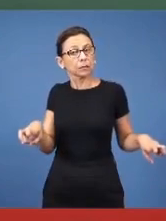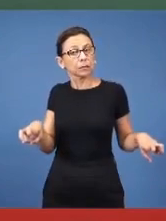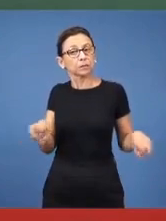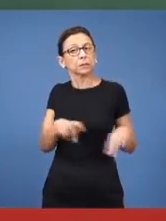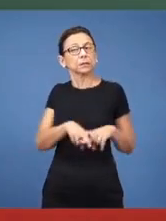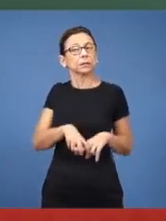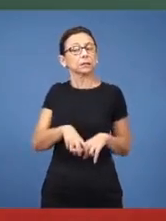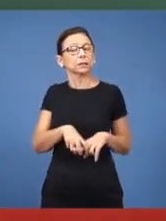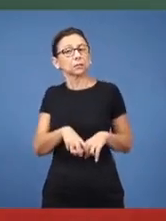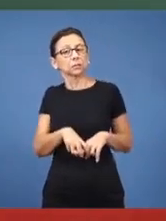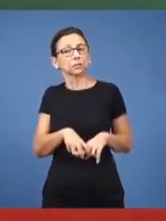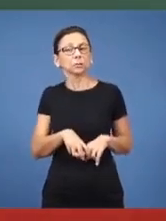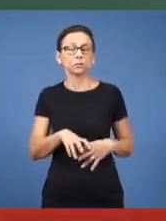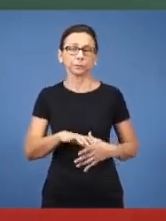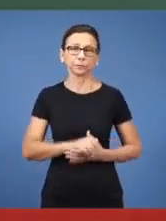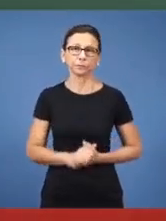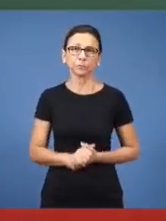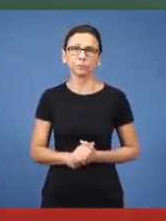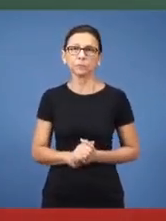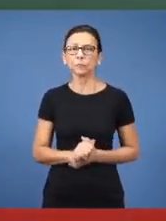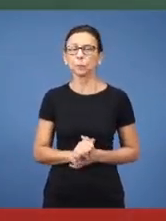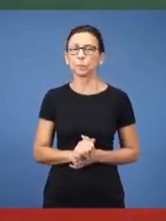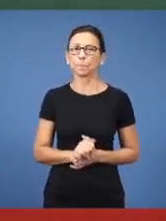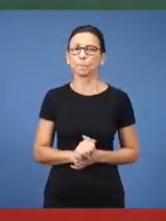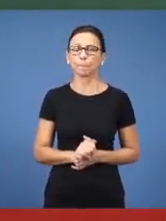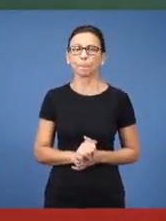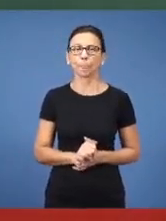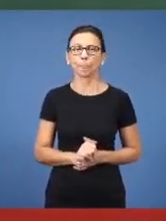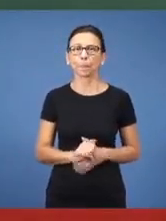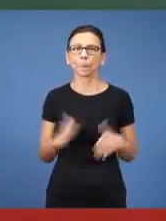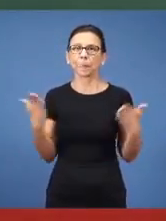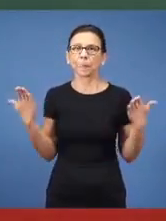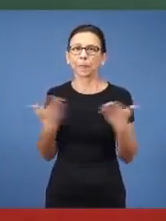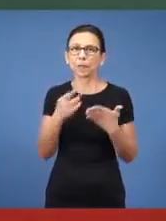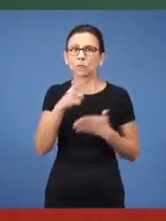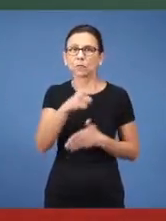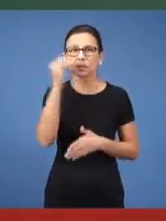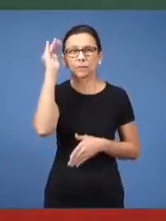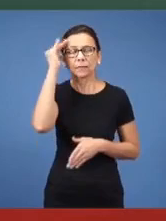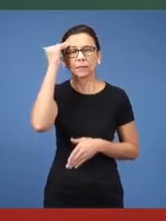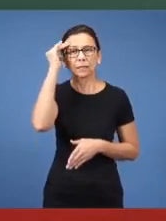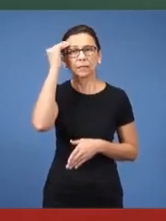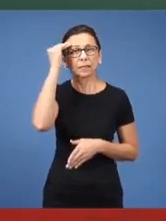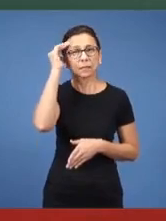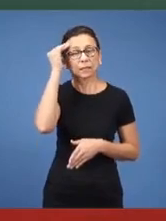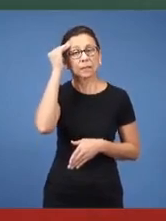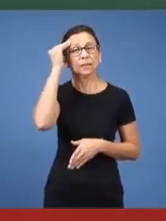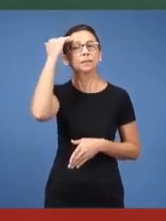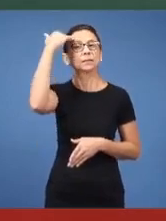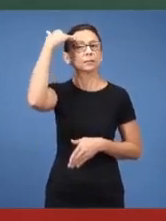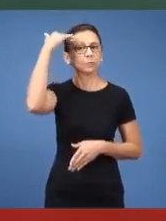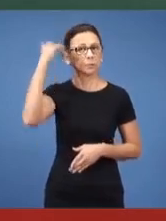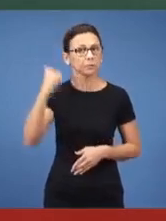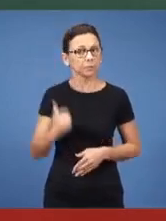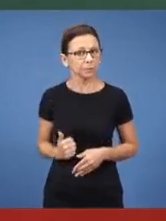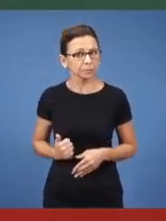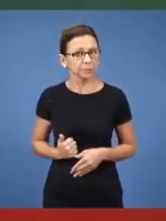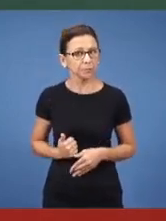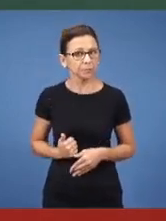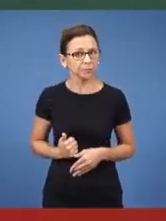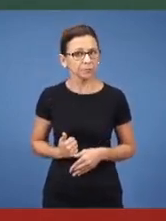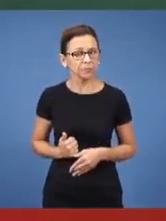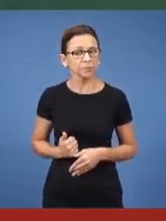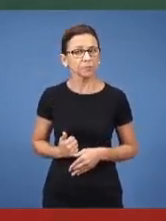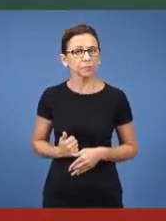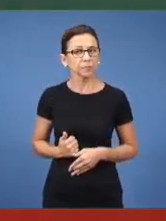church. And even then, today at least, you understand this. You need to know